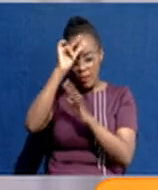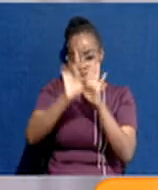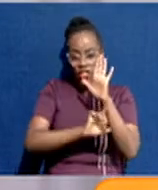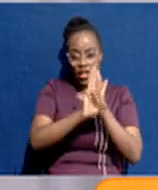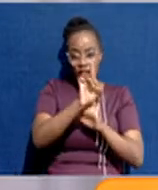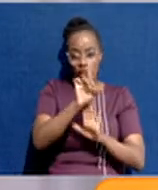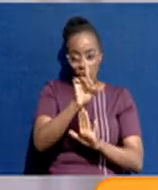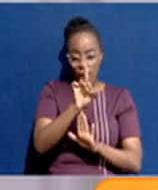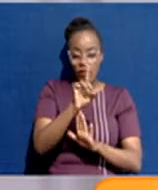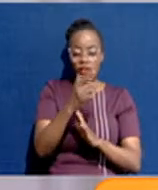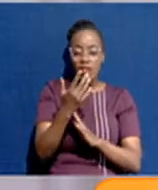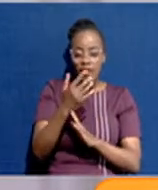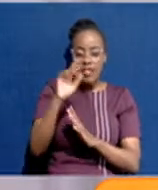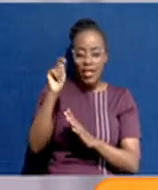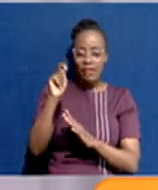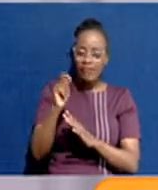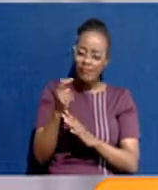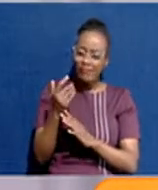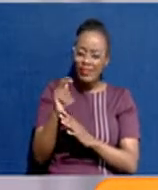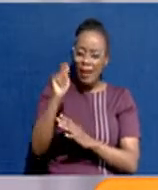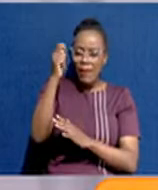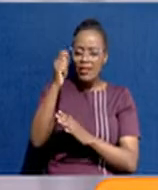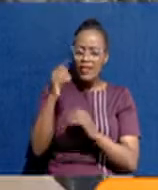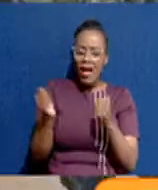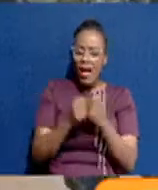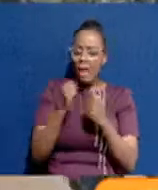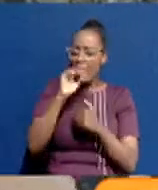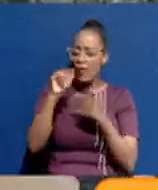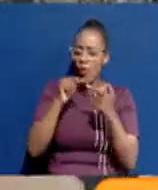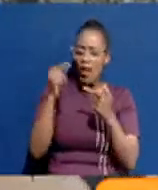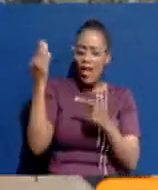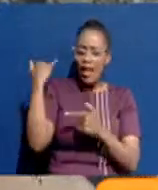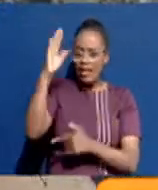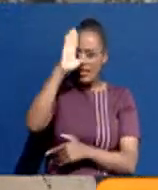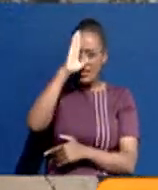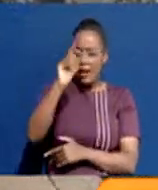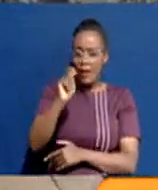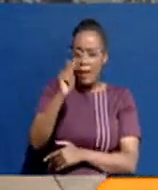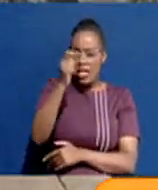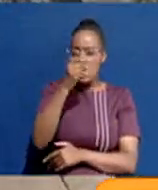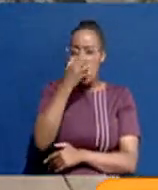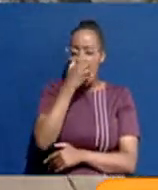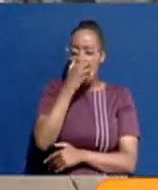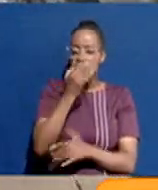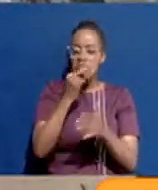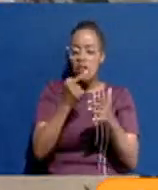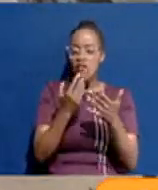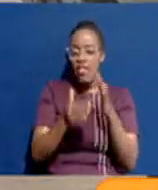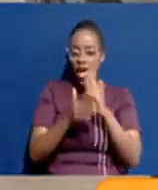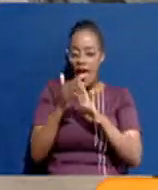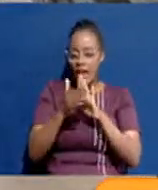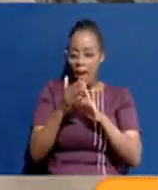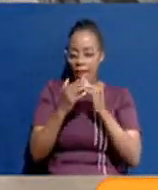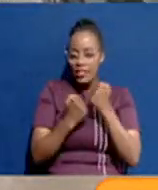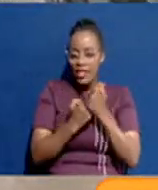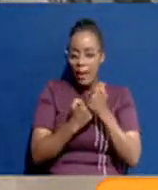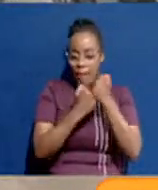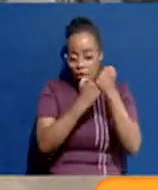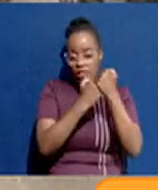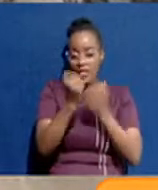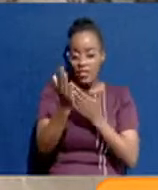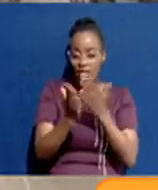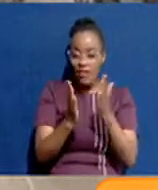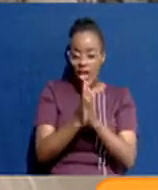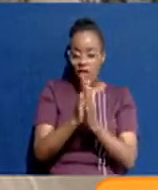Development Heads of State Summit held last Sunday. President William Ruto further told Rapid Support Forces RSF and